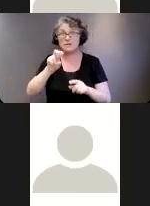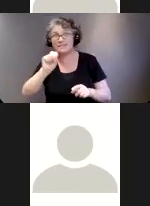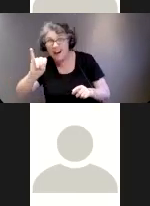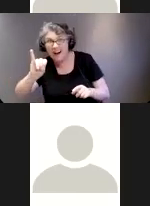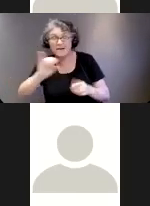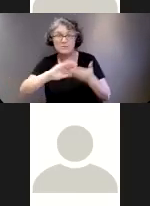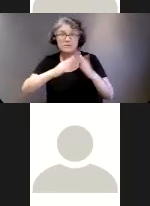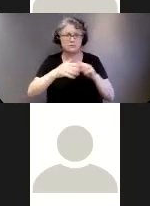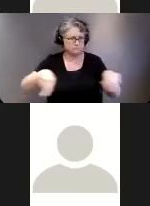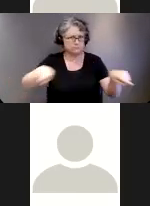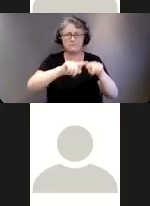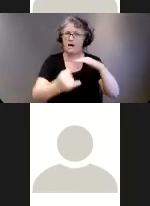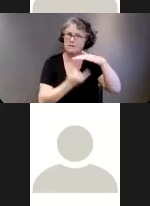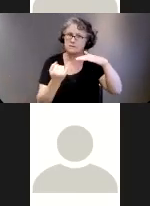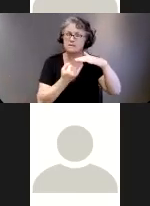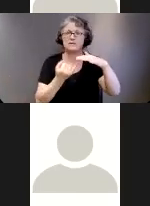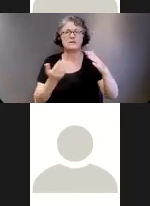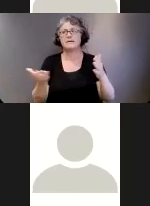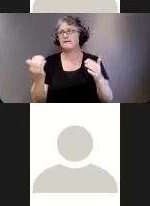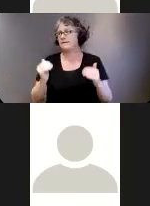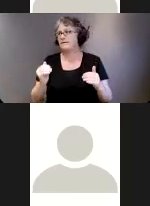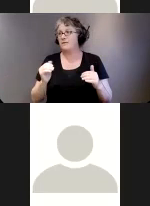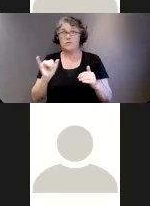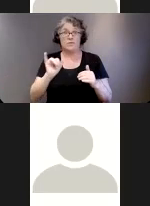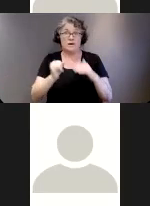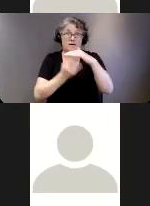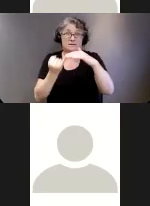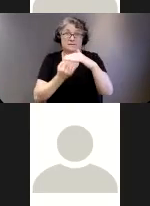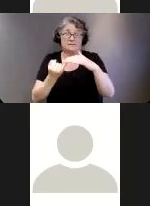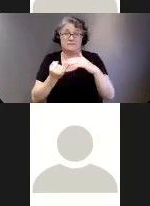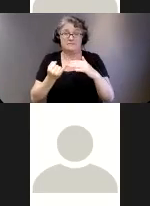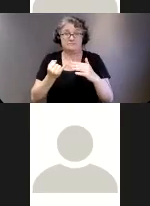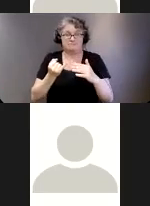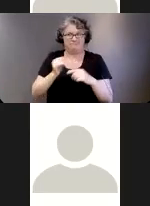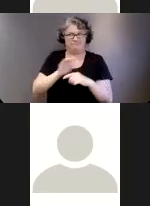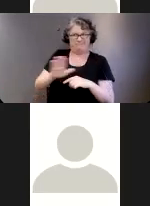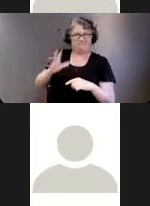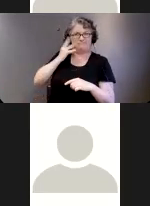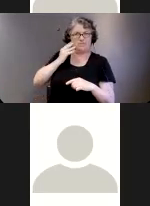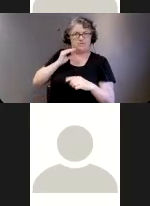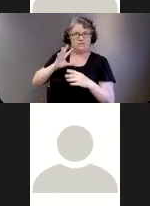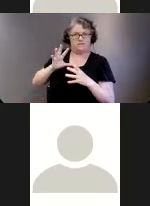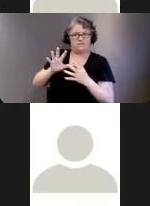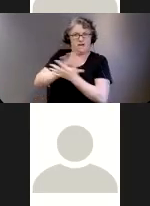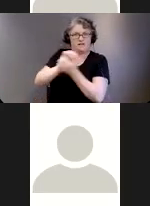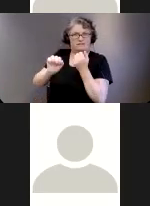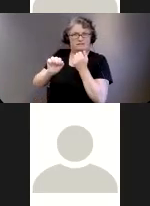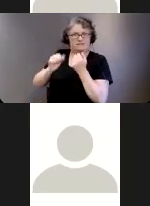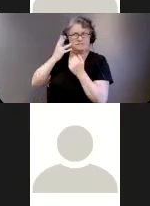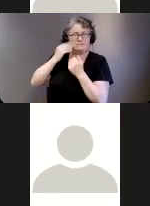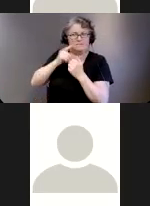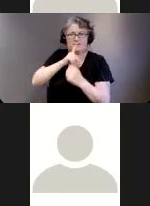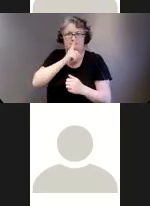are isolated. And then we have that isolation within isolation of the experiences of violence and